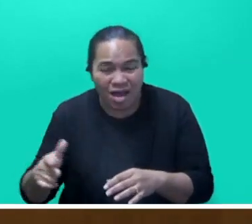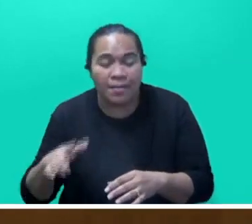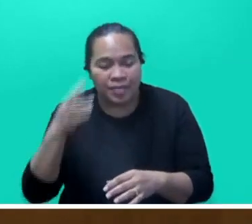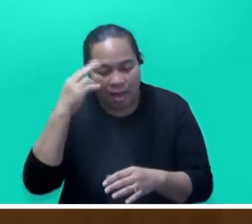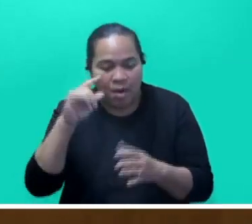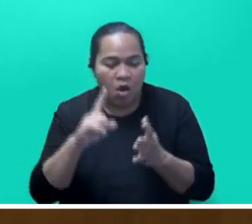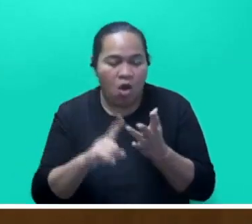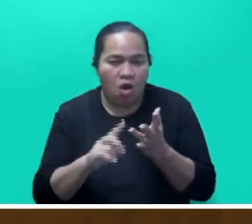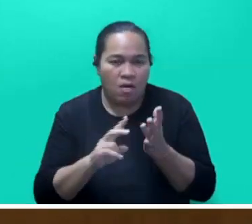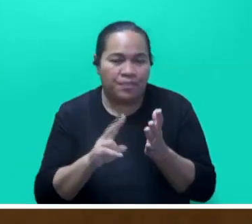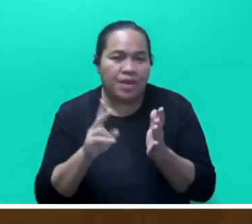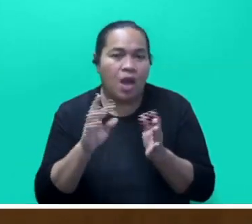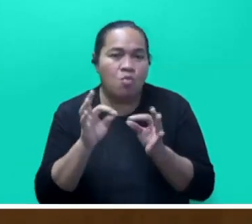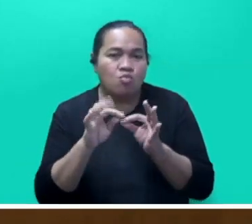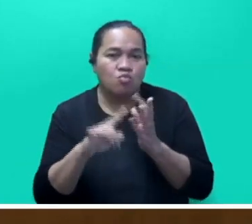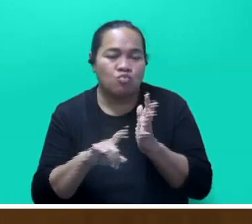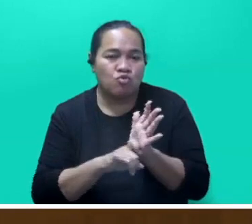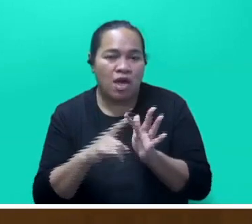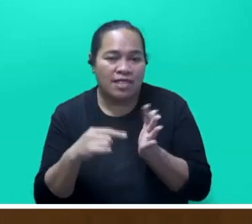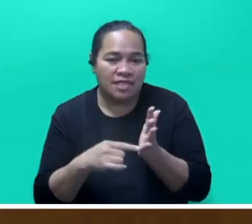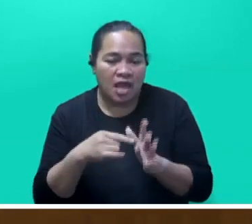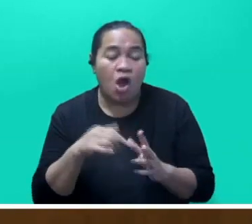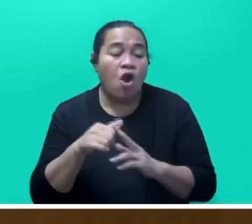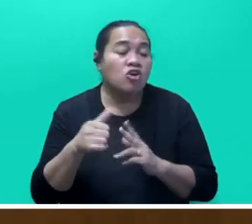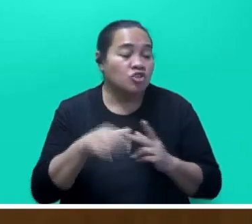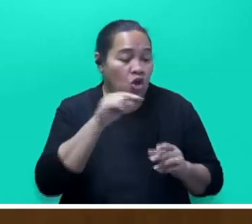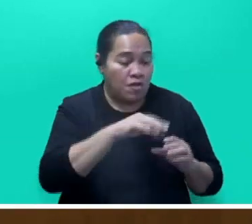a global subnational climate fund,